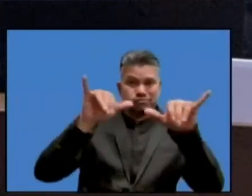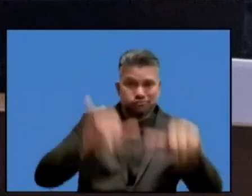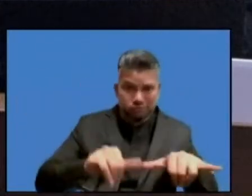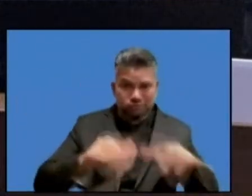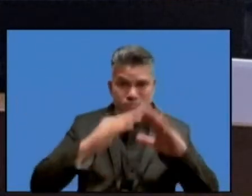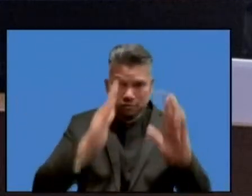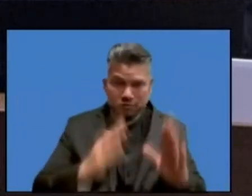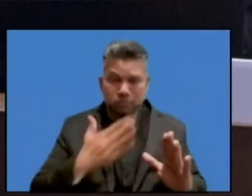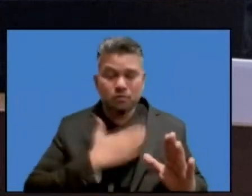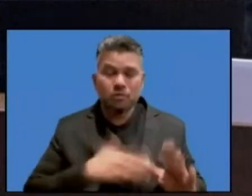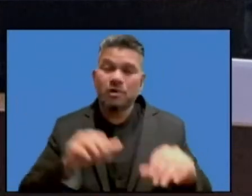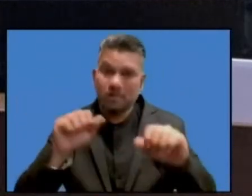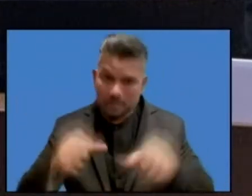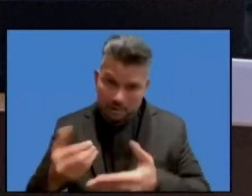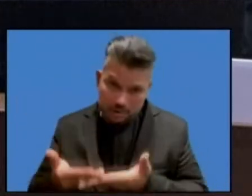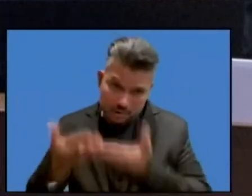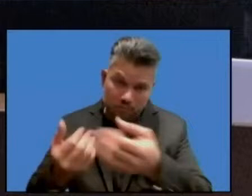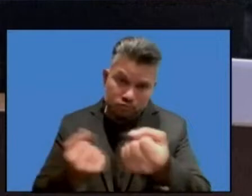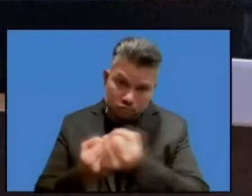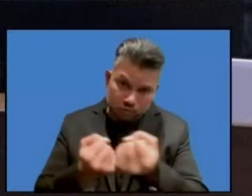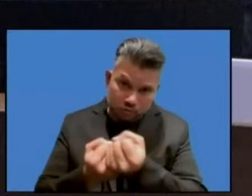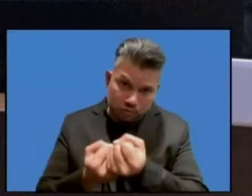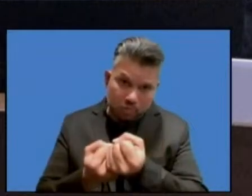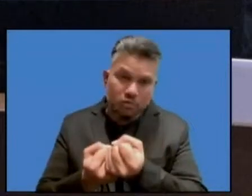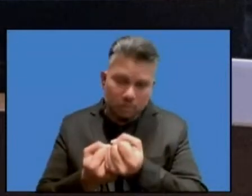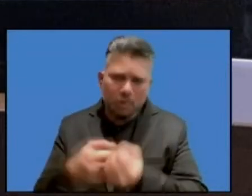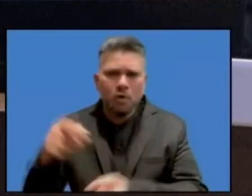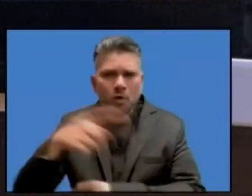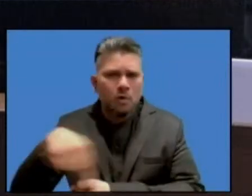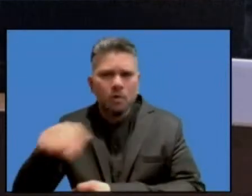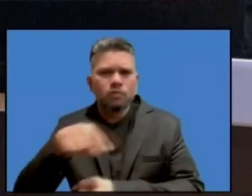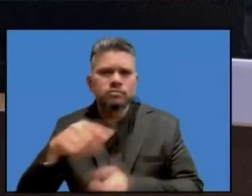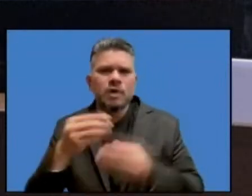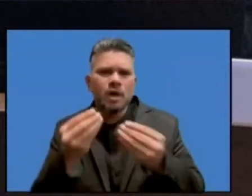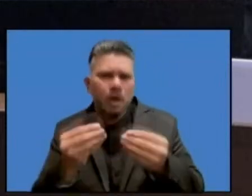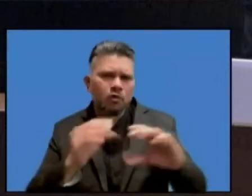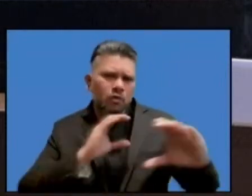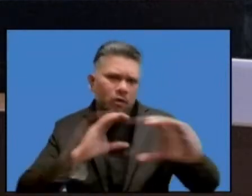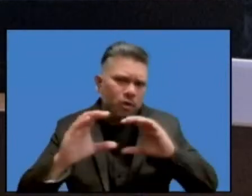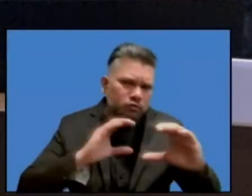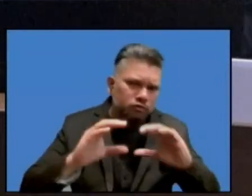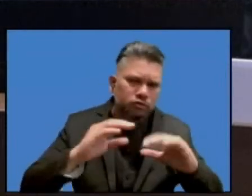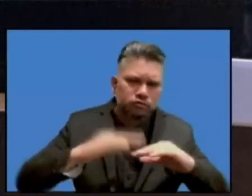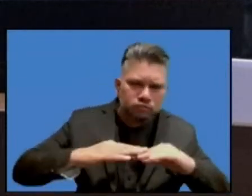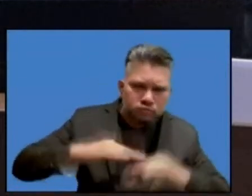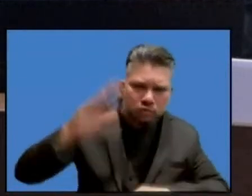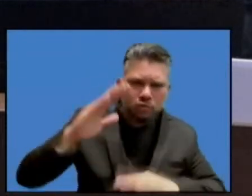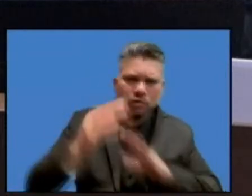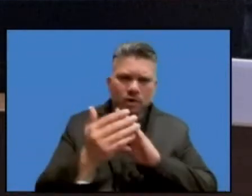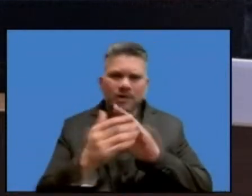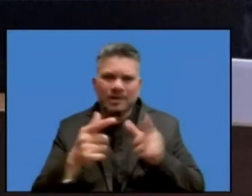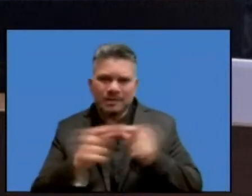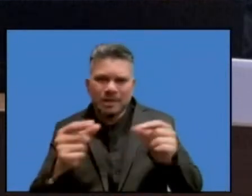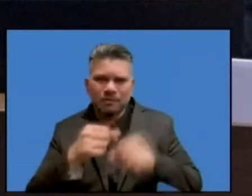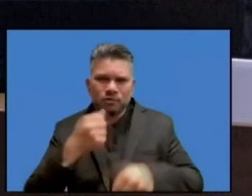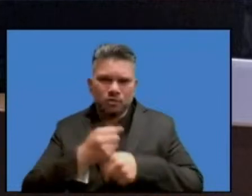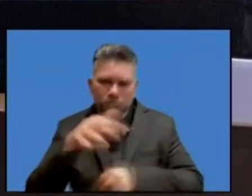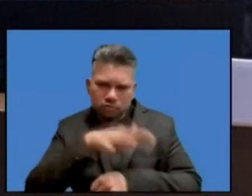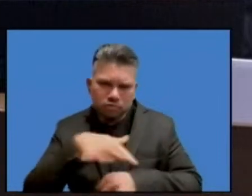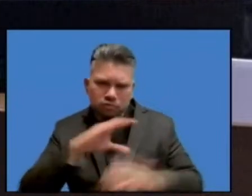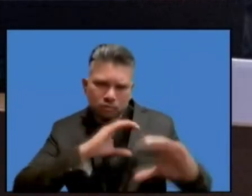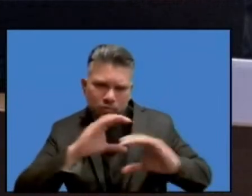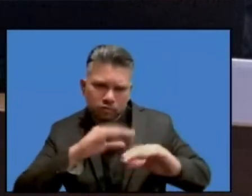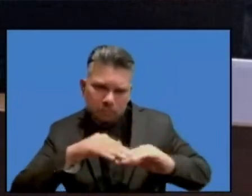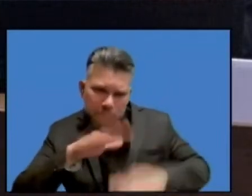settlement support project with the aim of improving communication skills in Japanese workplaces and acquiring